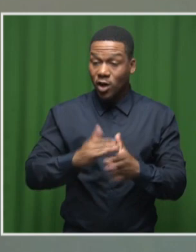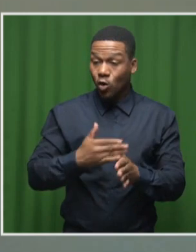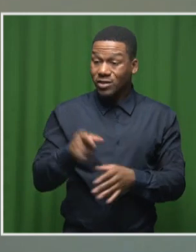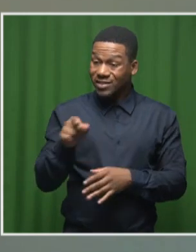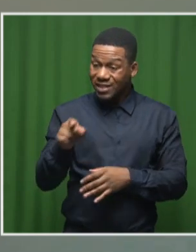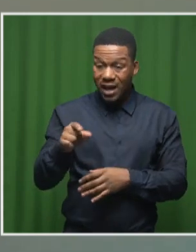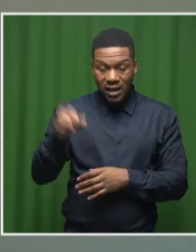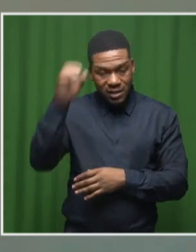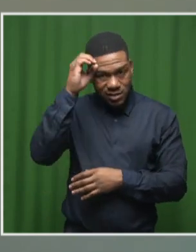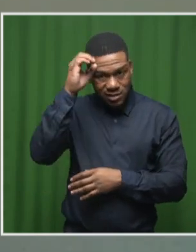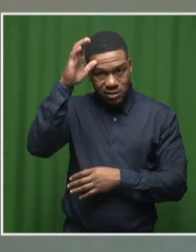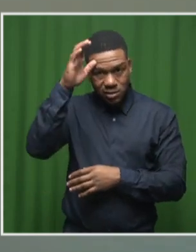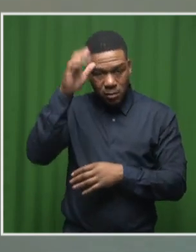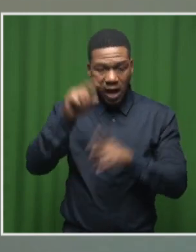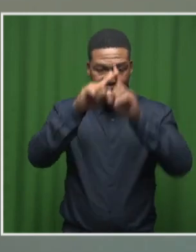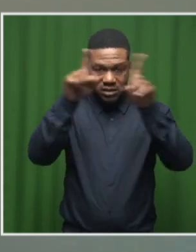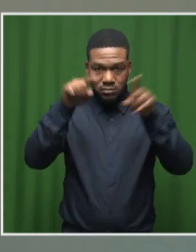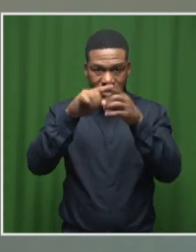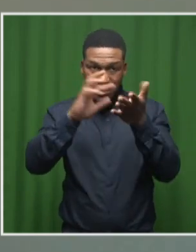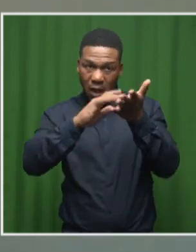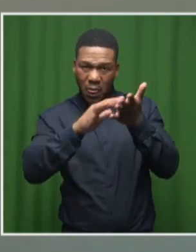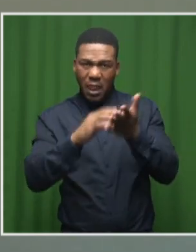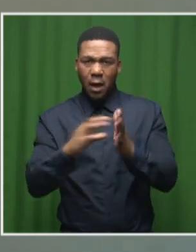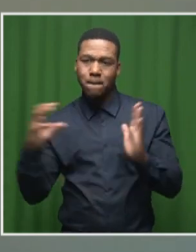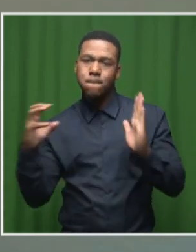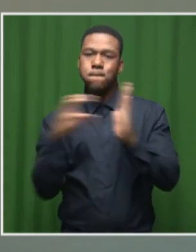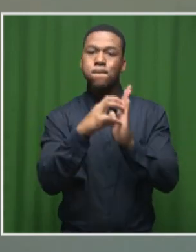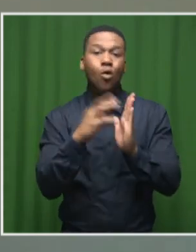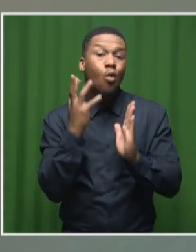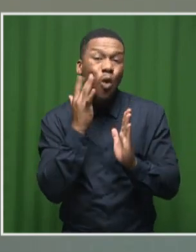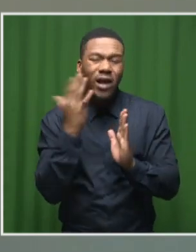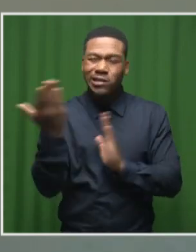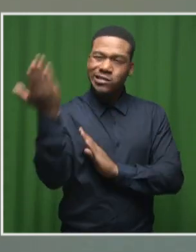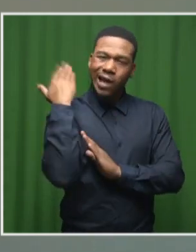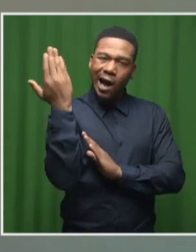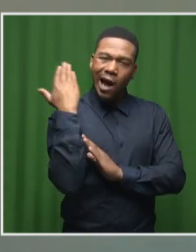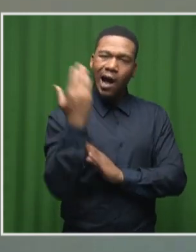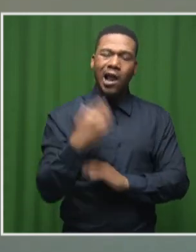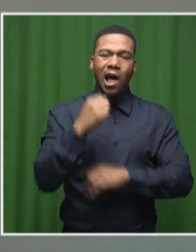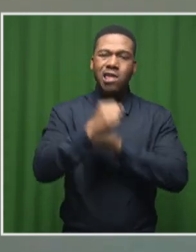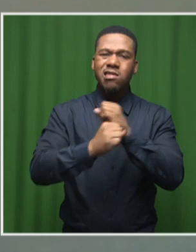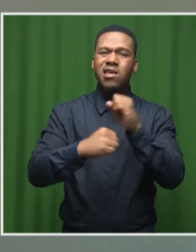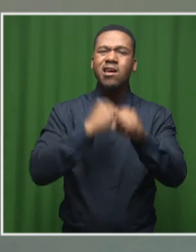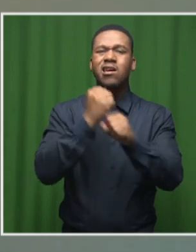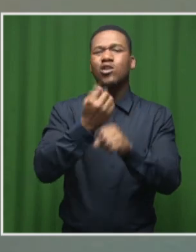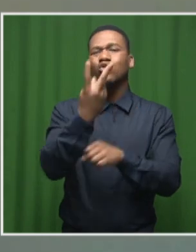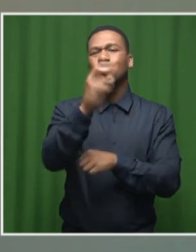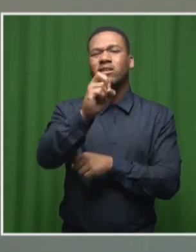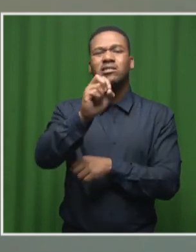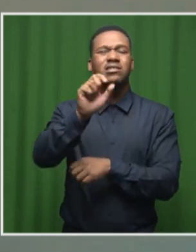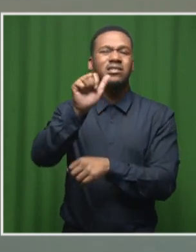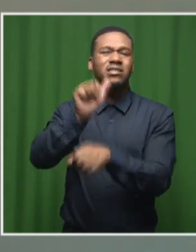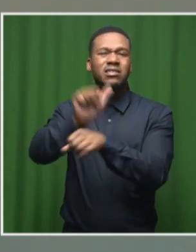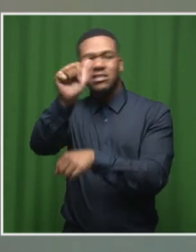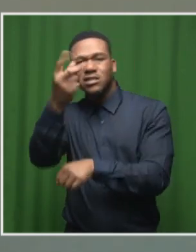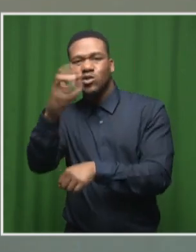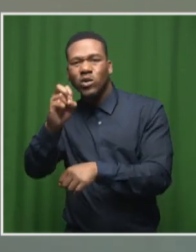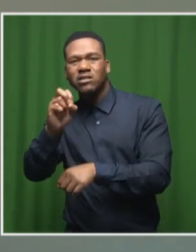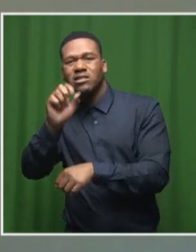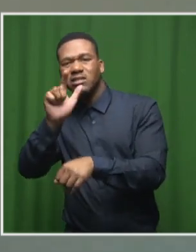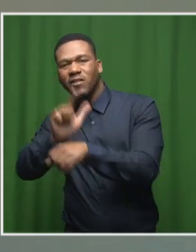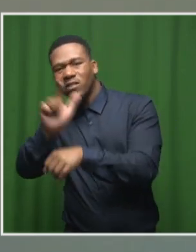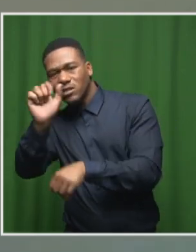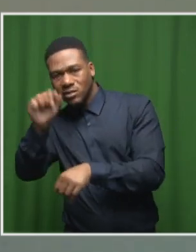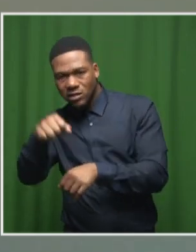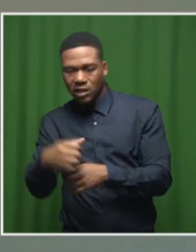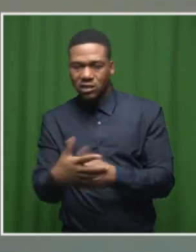meters around 2016, 2017, around there. Smart meters around certain area, about 32,000